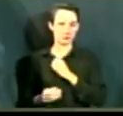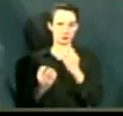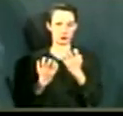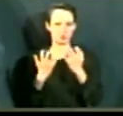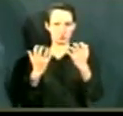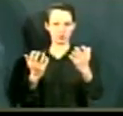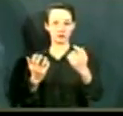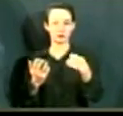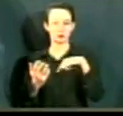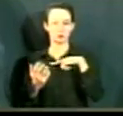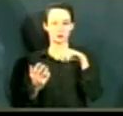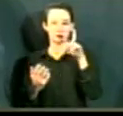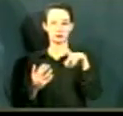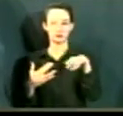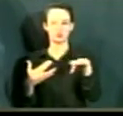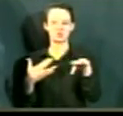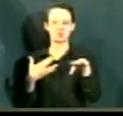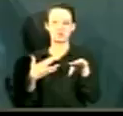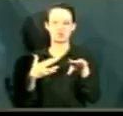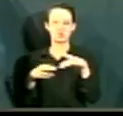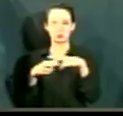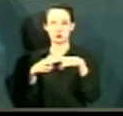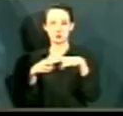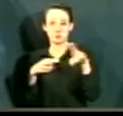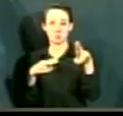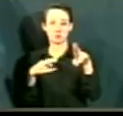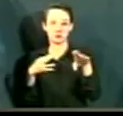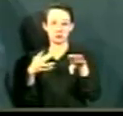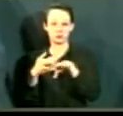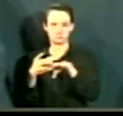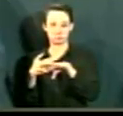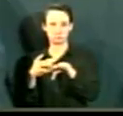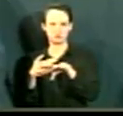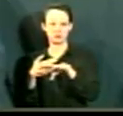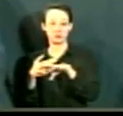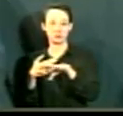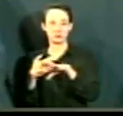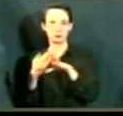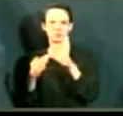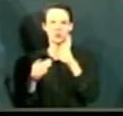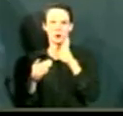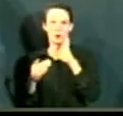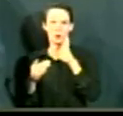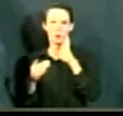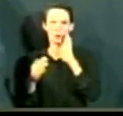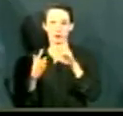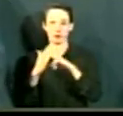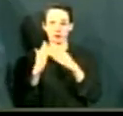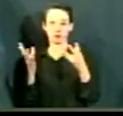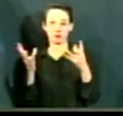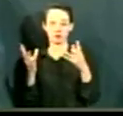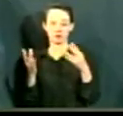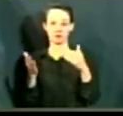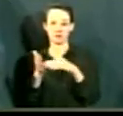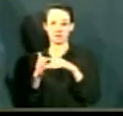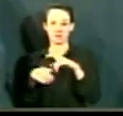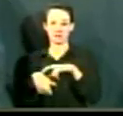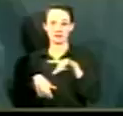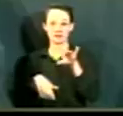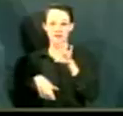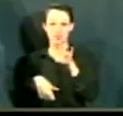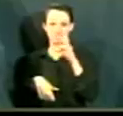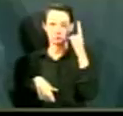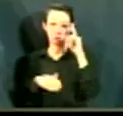to the audience, but we need to take a small recess. So we will reconvene at 7 o'clock for